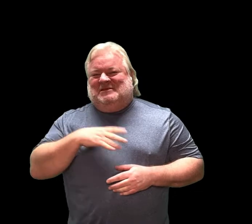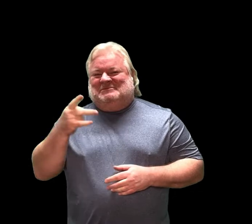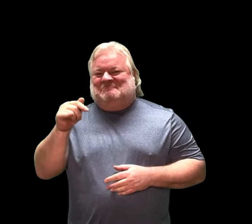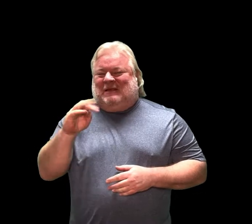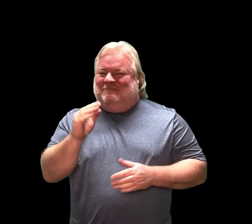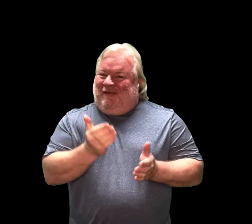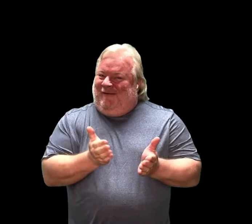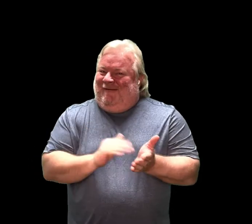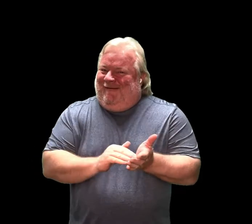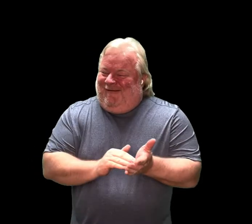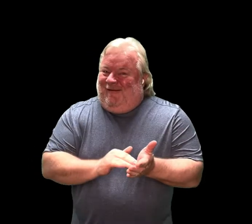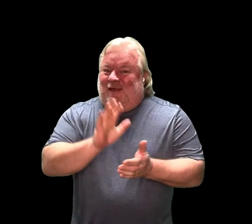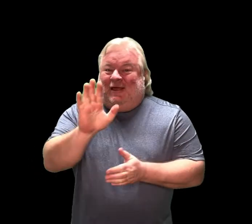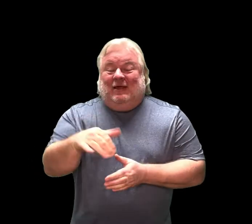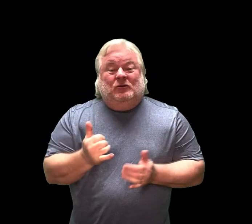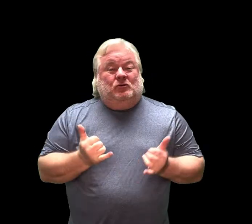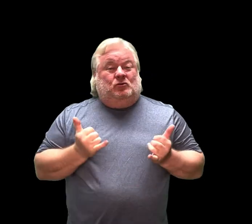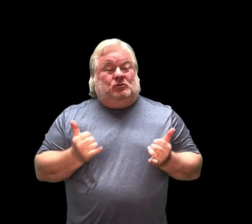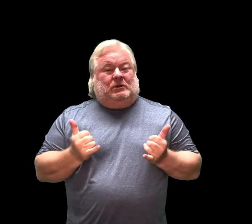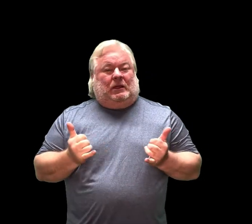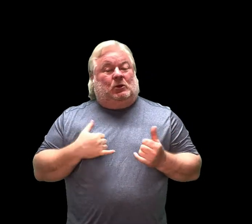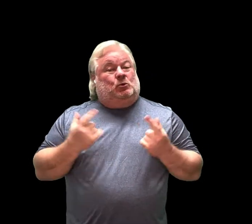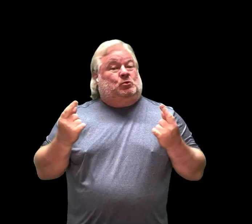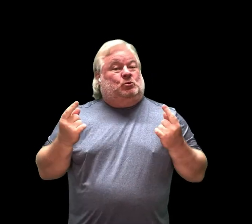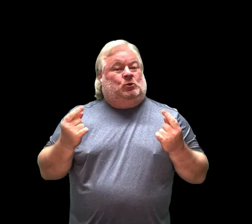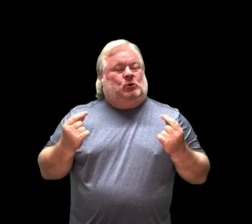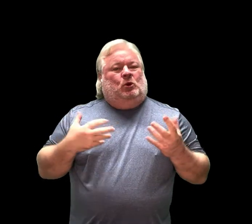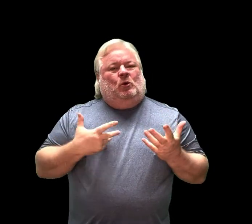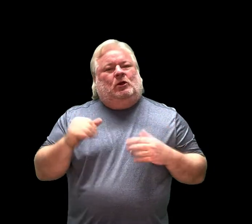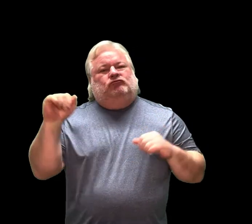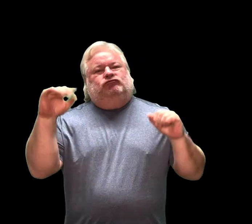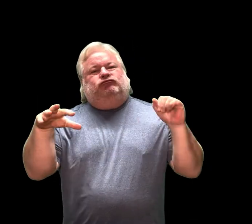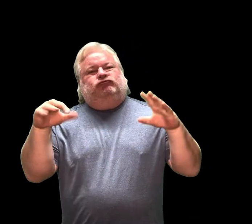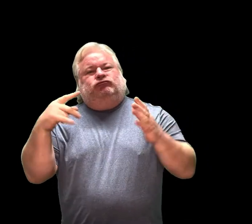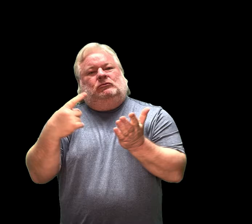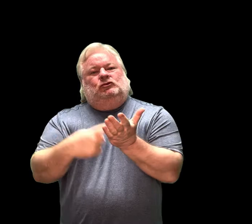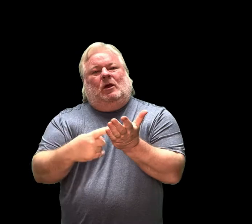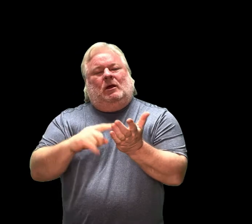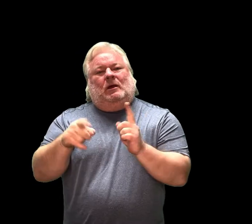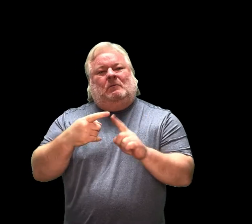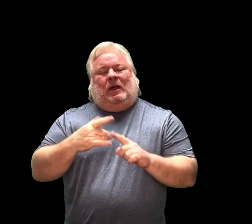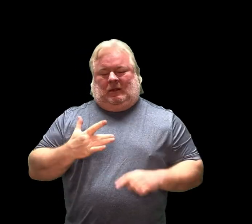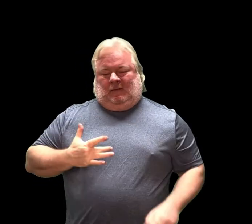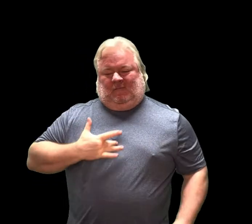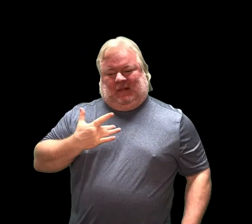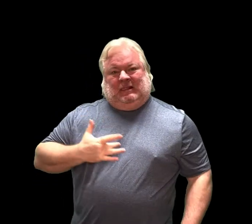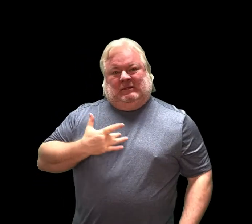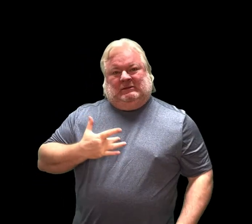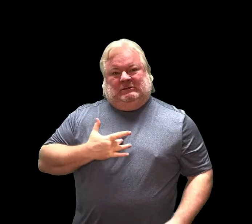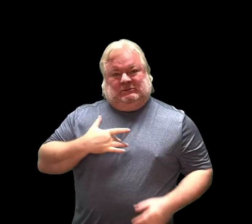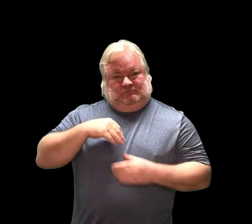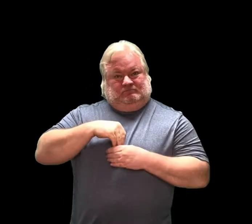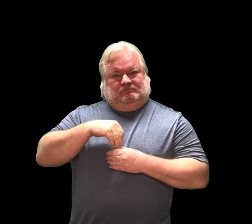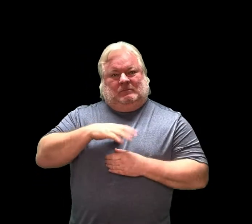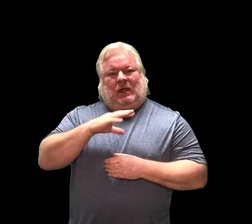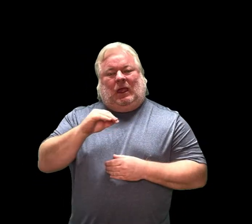Hi, Miss Pam again. Today what I want to do is talk about feelings and emotions